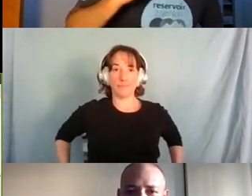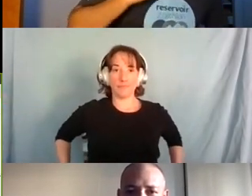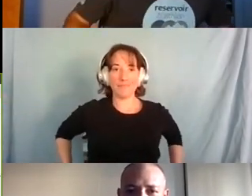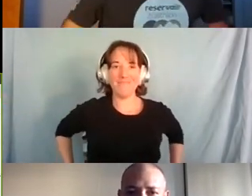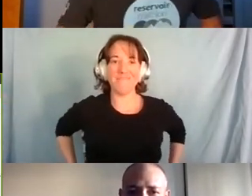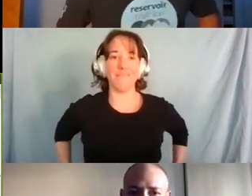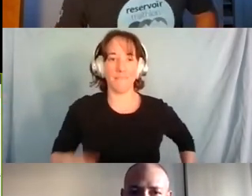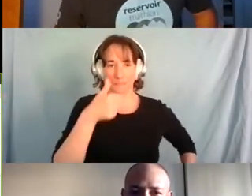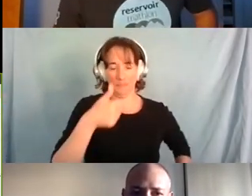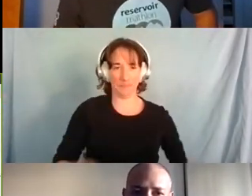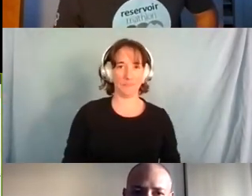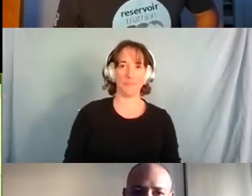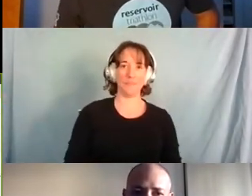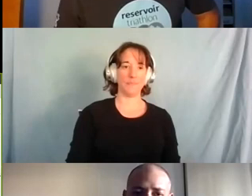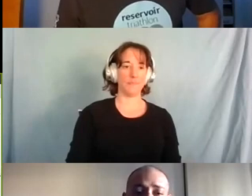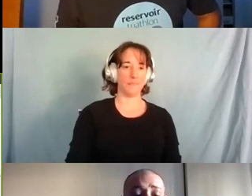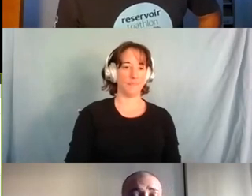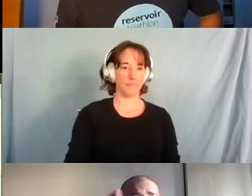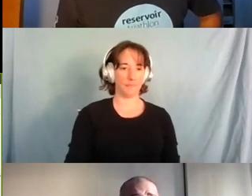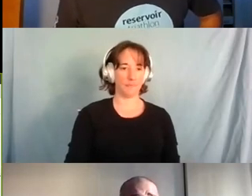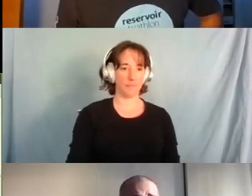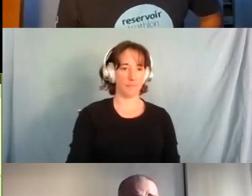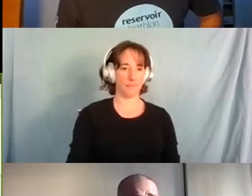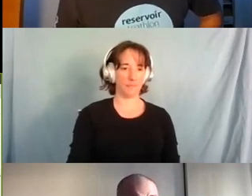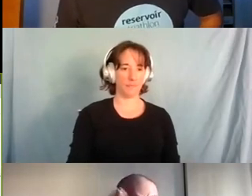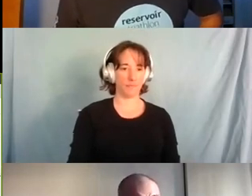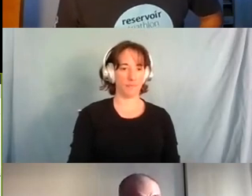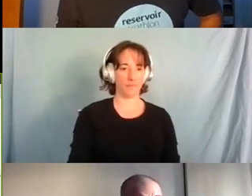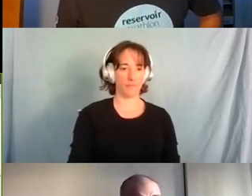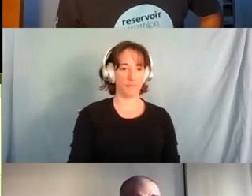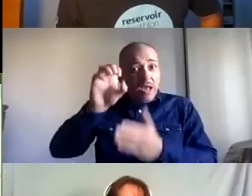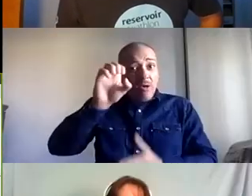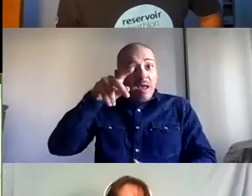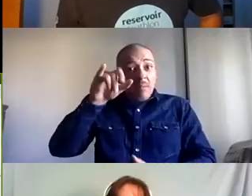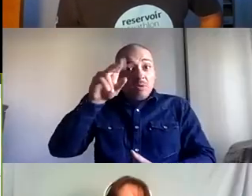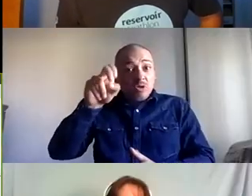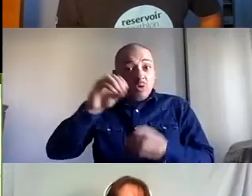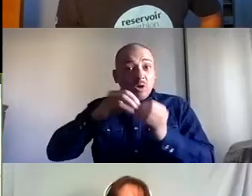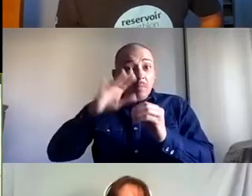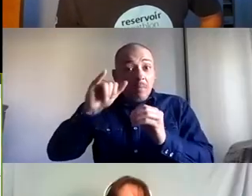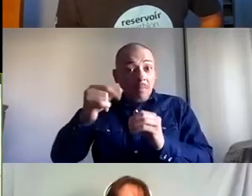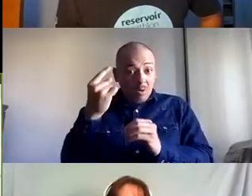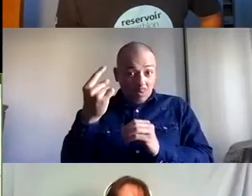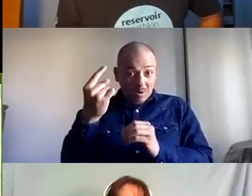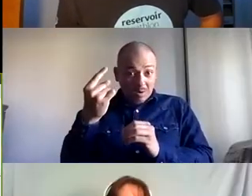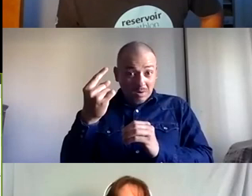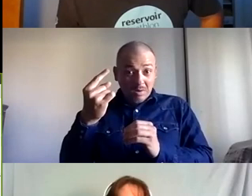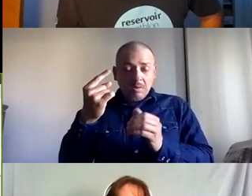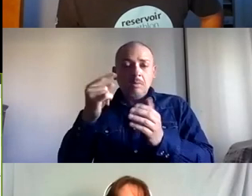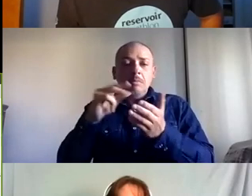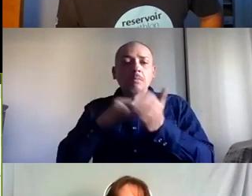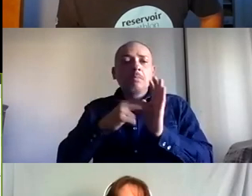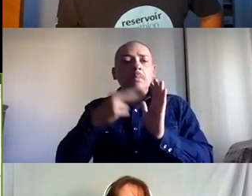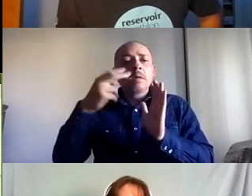finished. So if done, it counts the episode number, adds it by 1. This is where Jason was talking about. He was running it